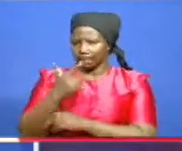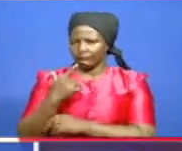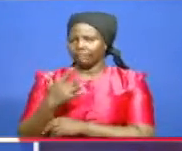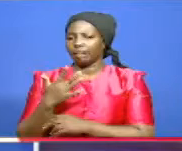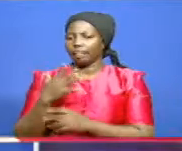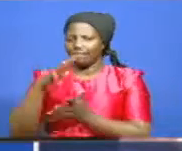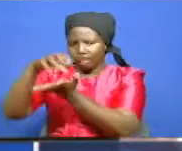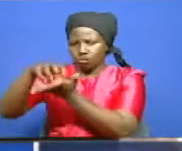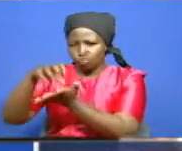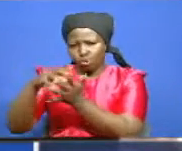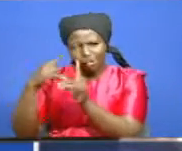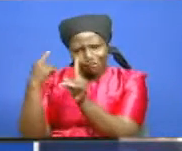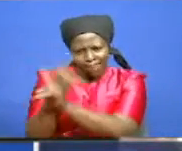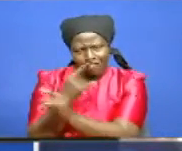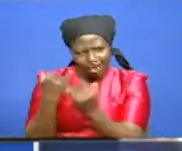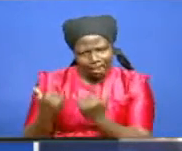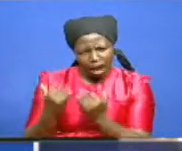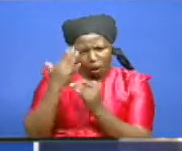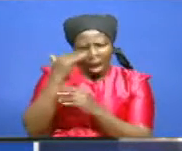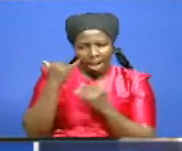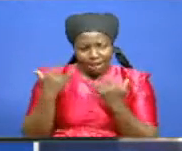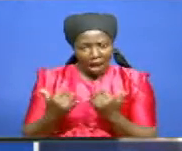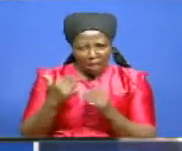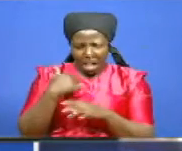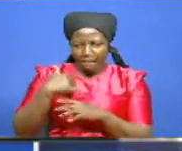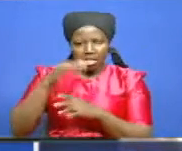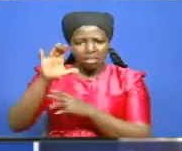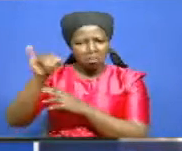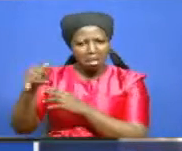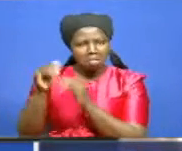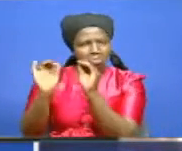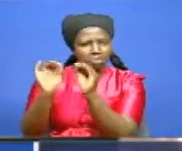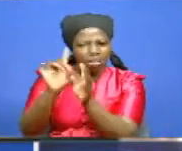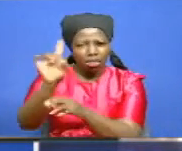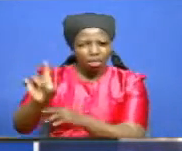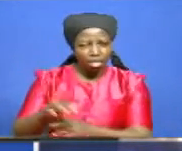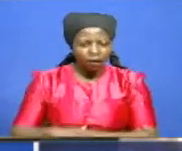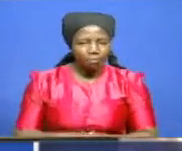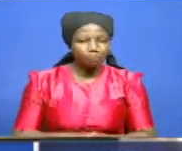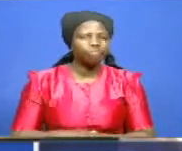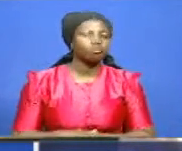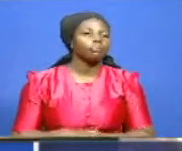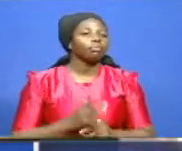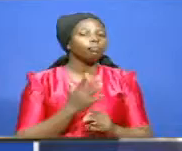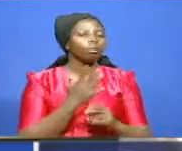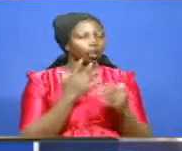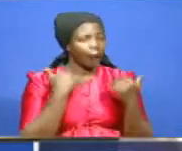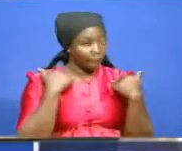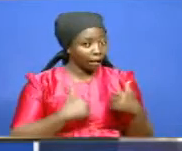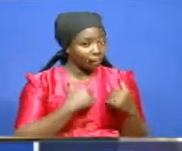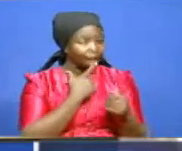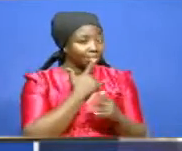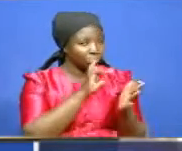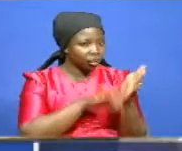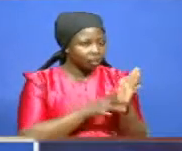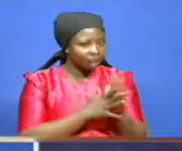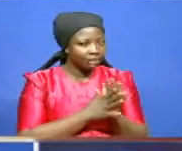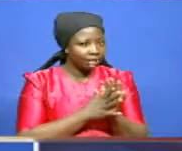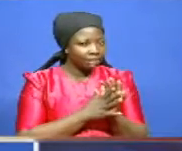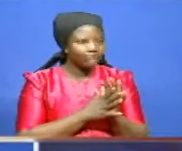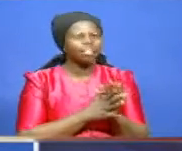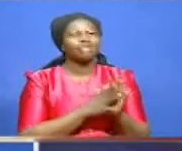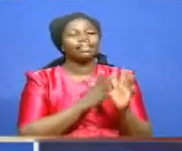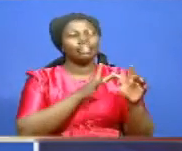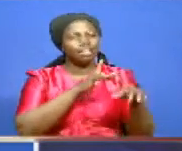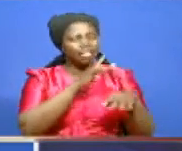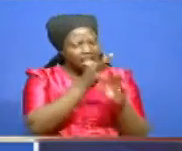the situation is different now because we do not have a Chief Justice? I said, as long